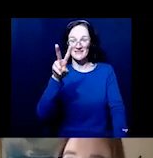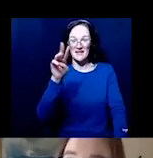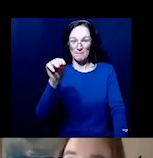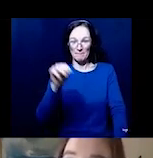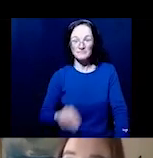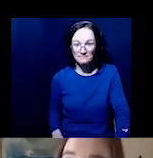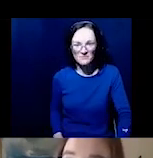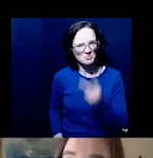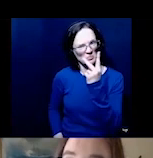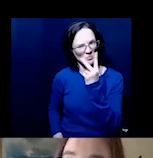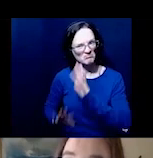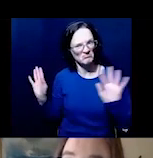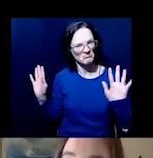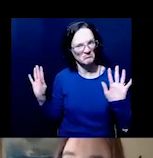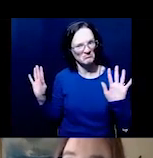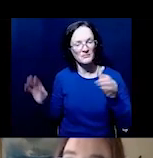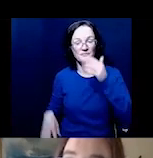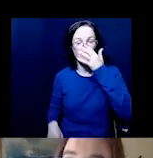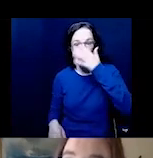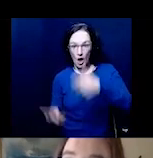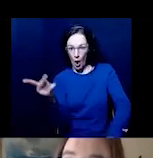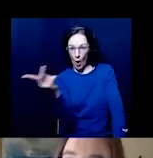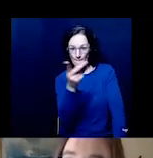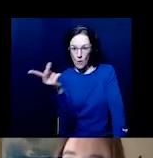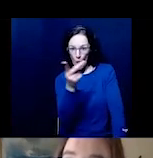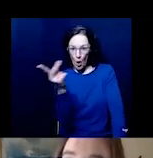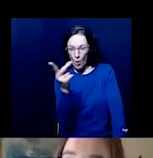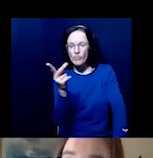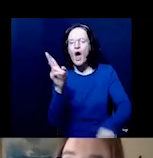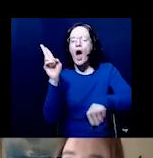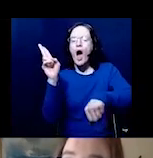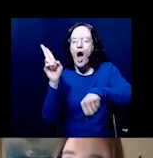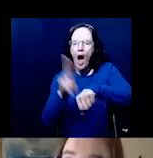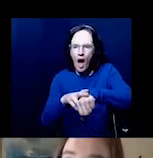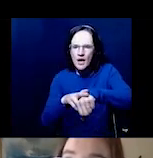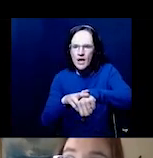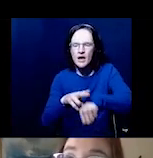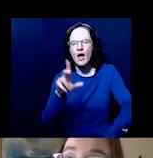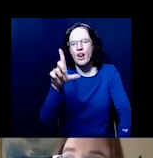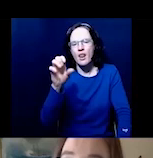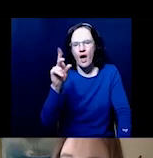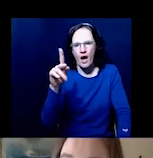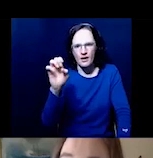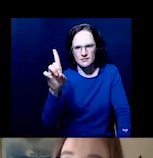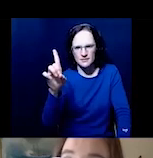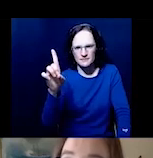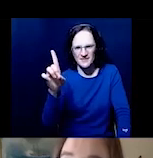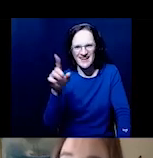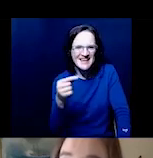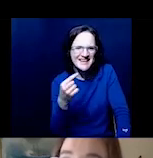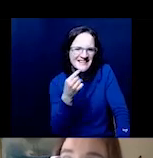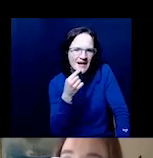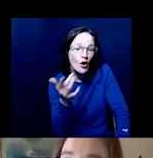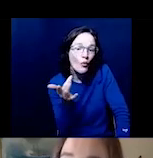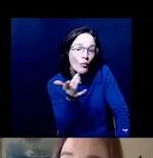there, both elevators were unlocked. It was set on them priority to